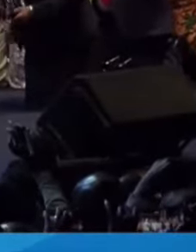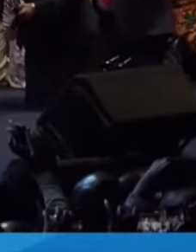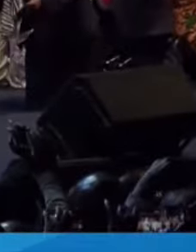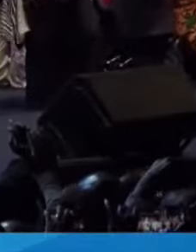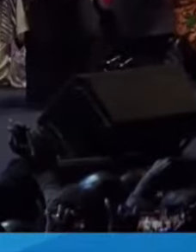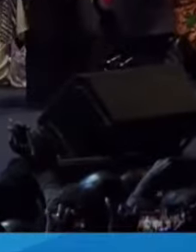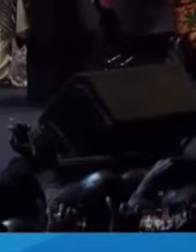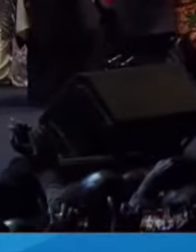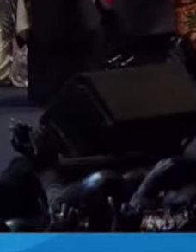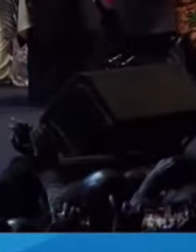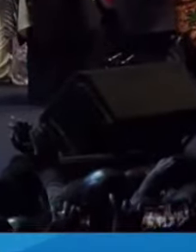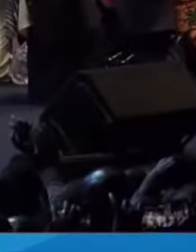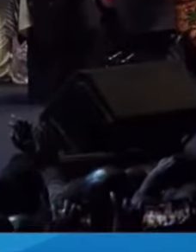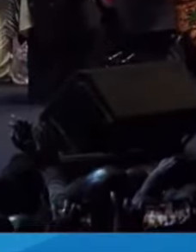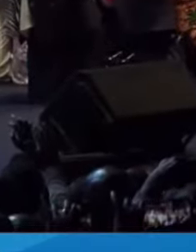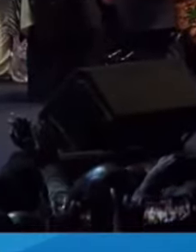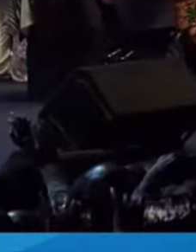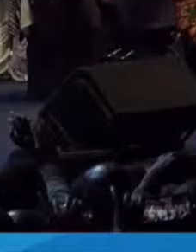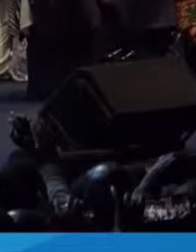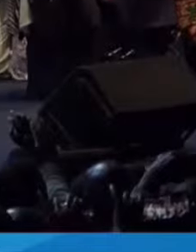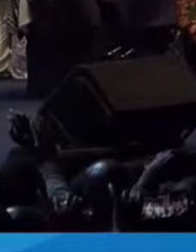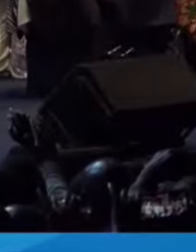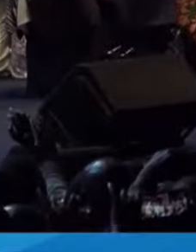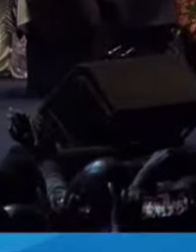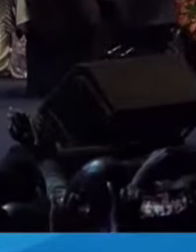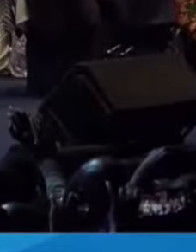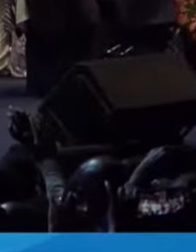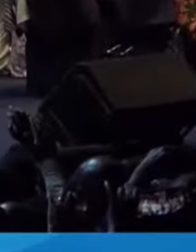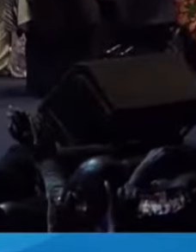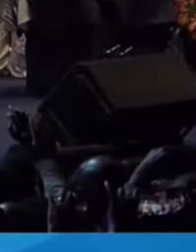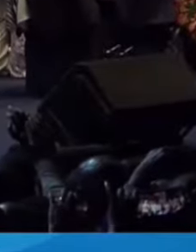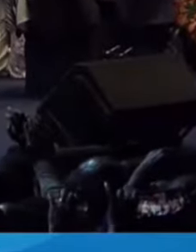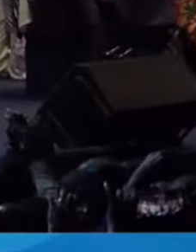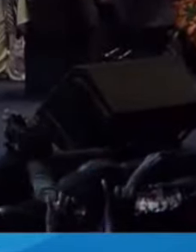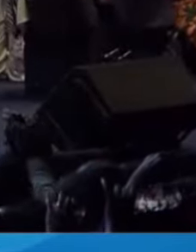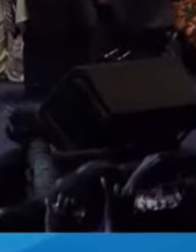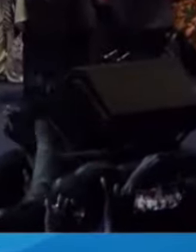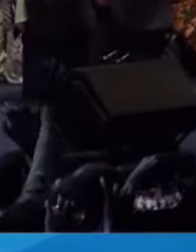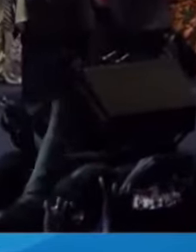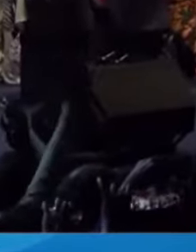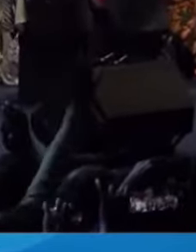I pray no more losses for